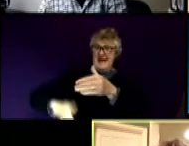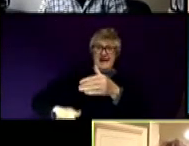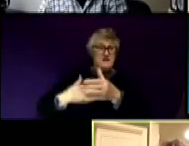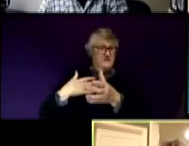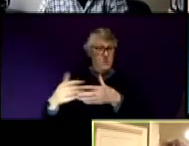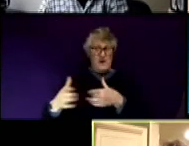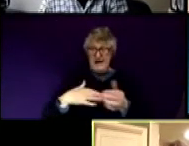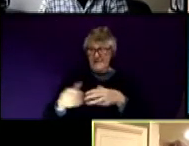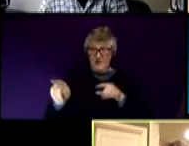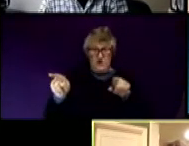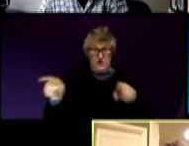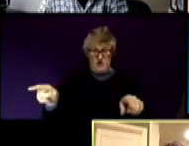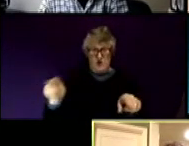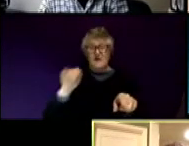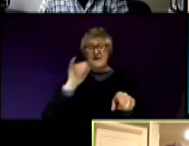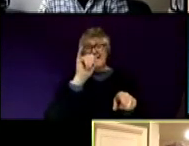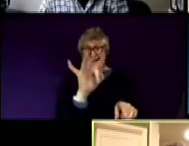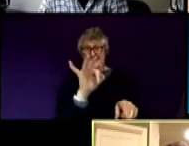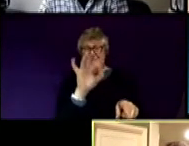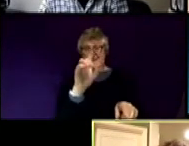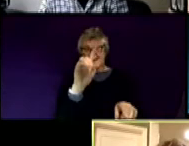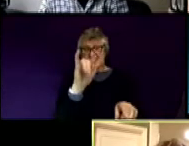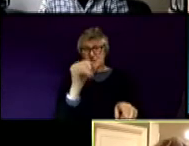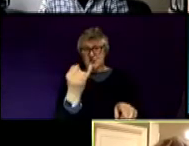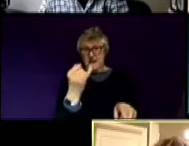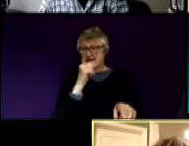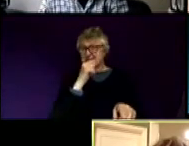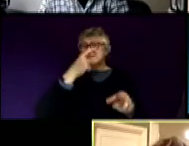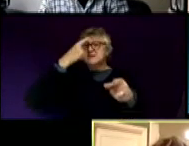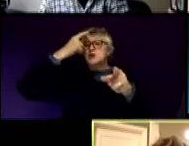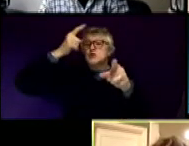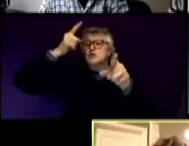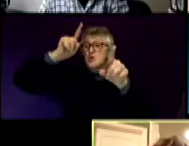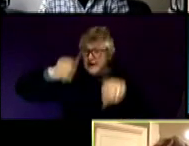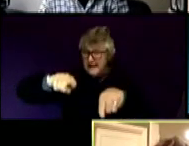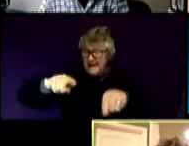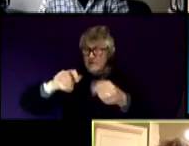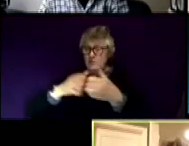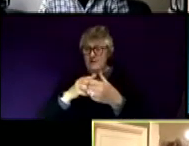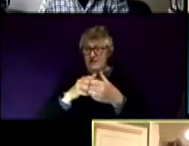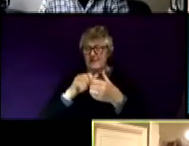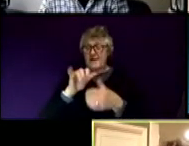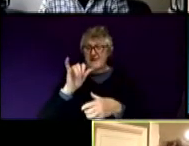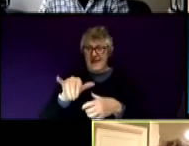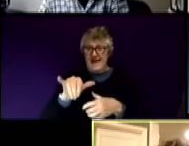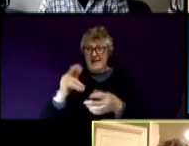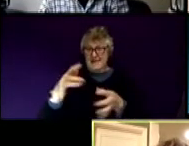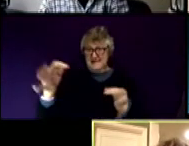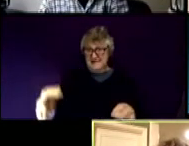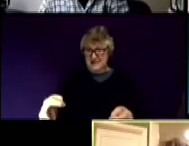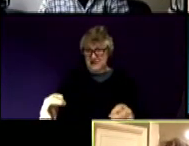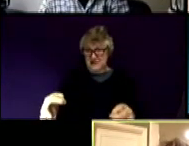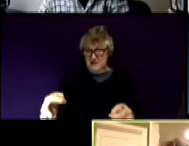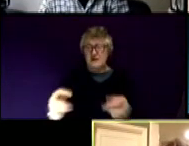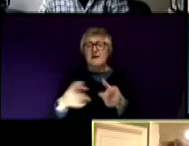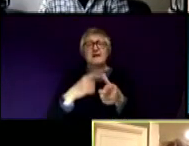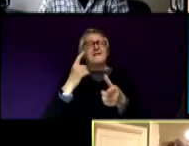with and feel that it, if they feel it does not remedy their concerns, that they can then take the city back to